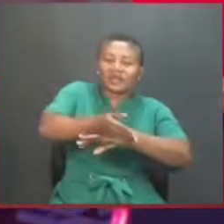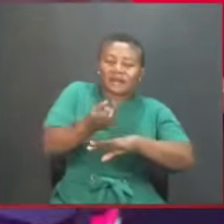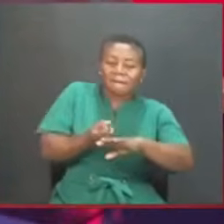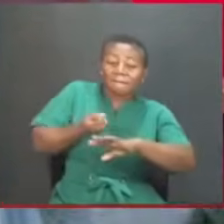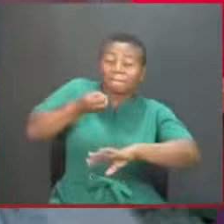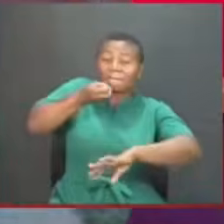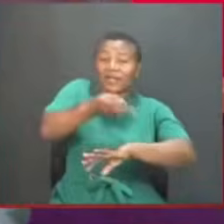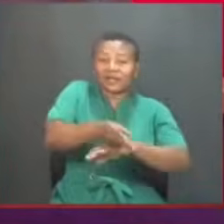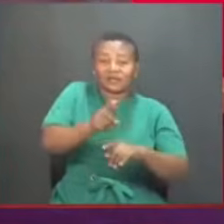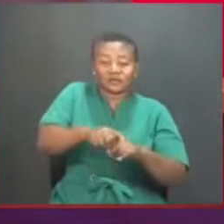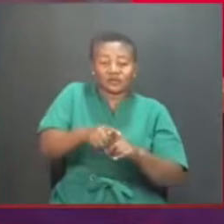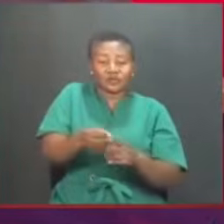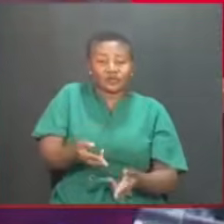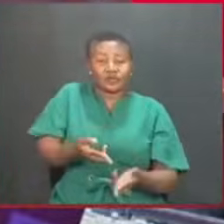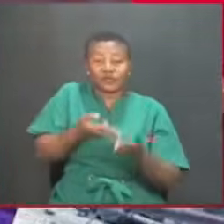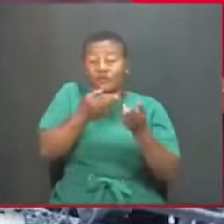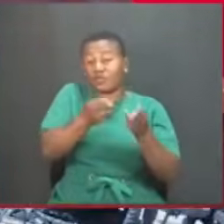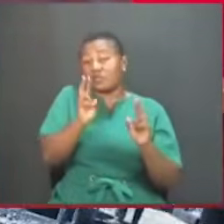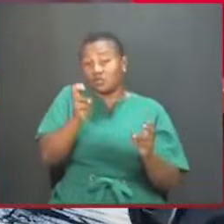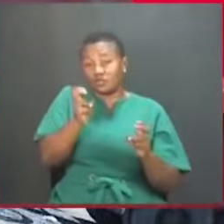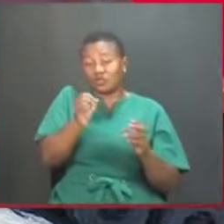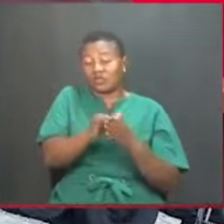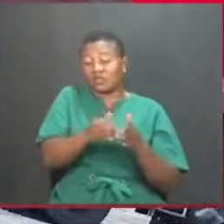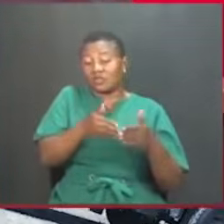to raise issues that will generate debate.